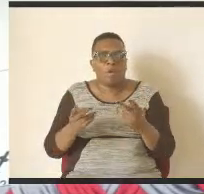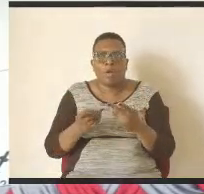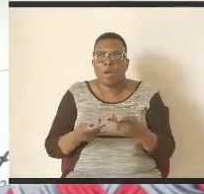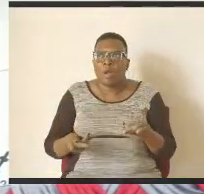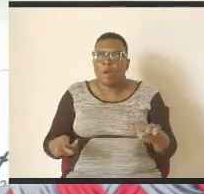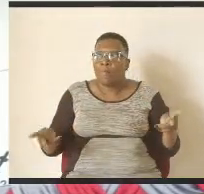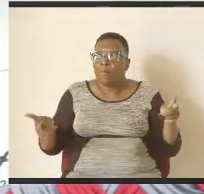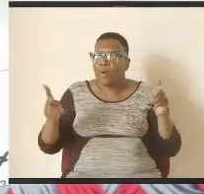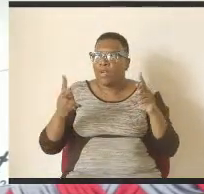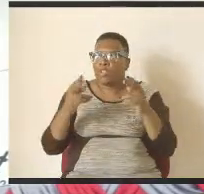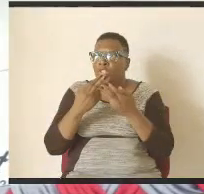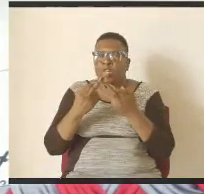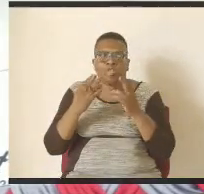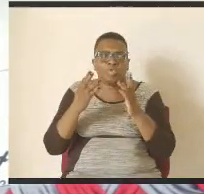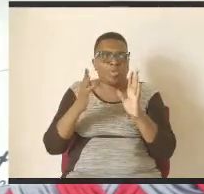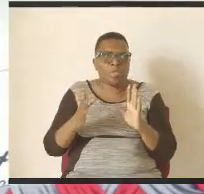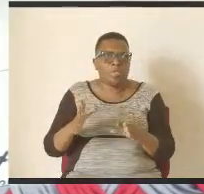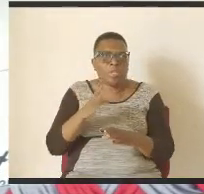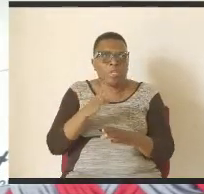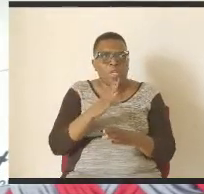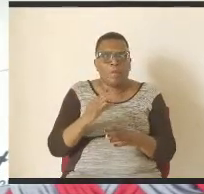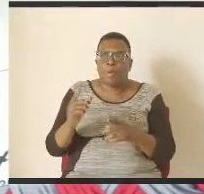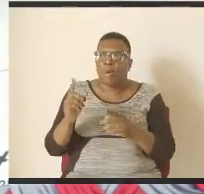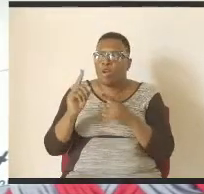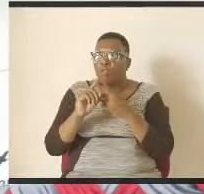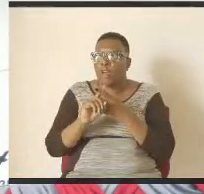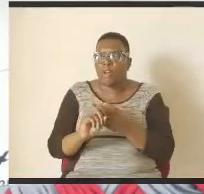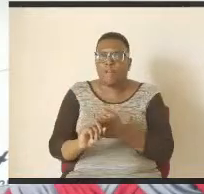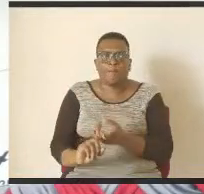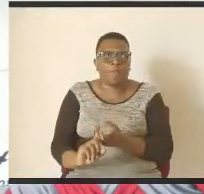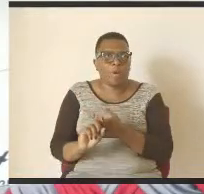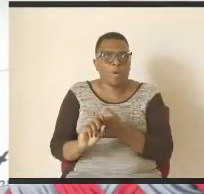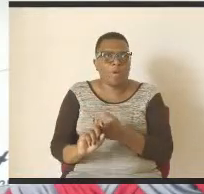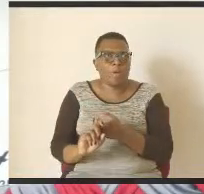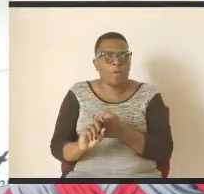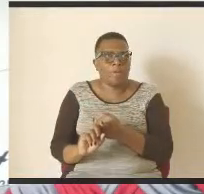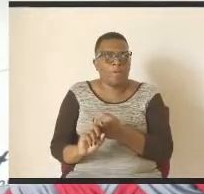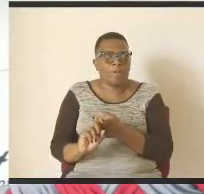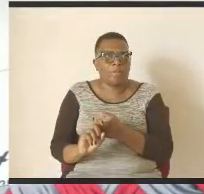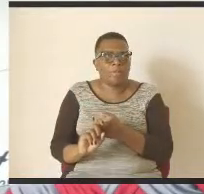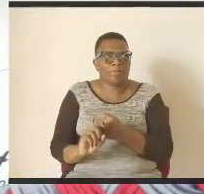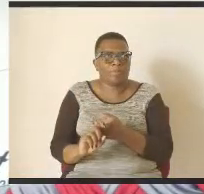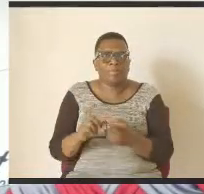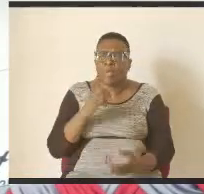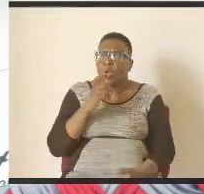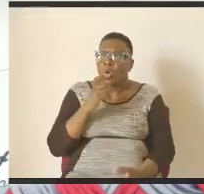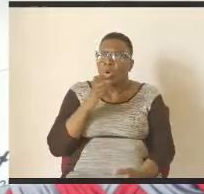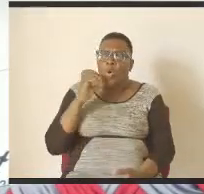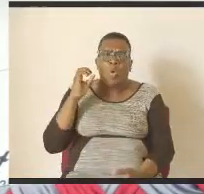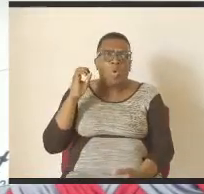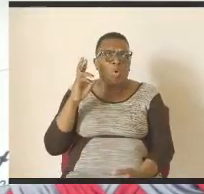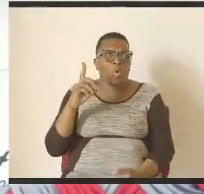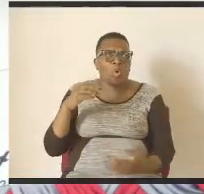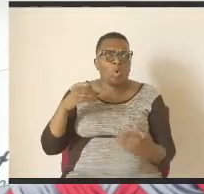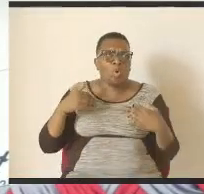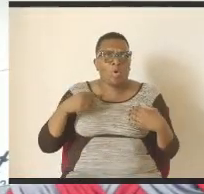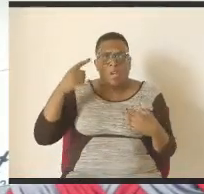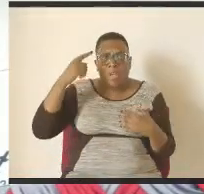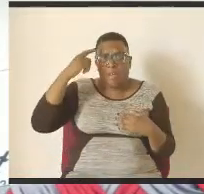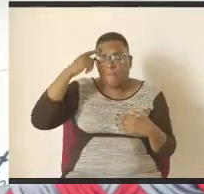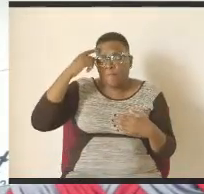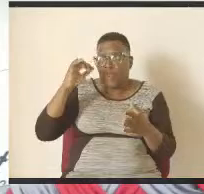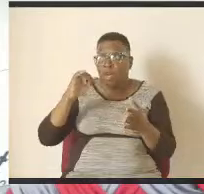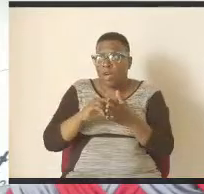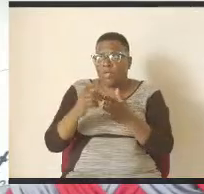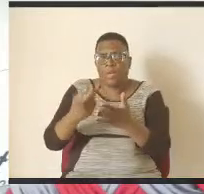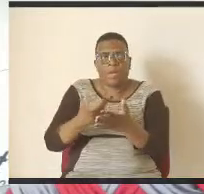Savior. Baby. Precious Redeemer. We know Jesus. And friend. We love Jesus. Who would